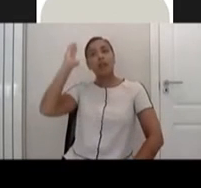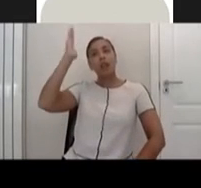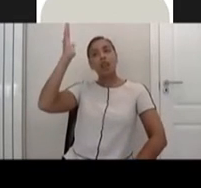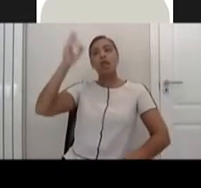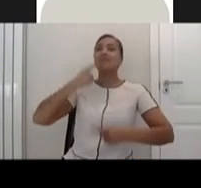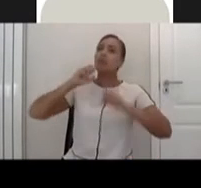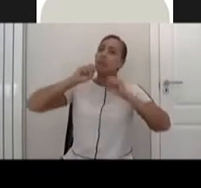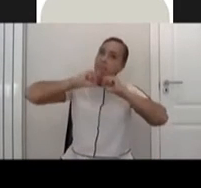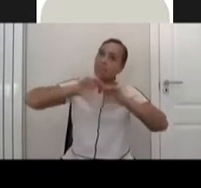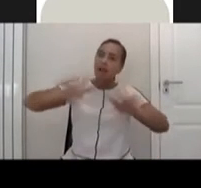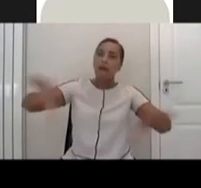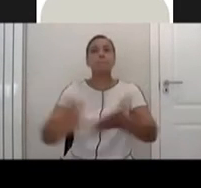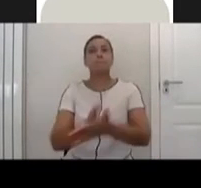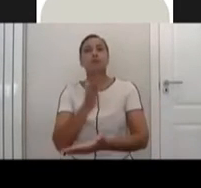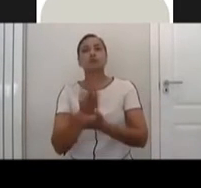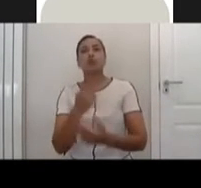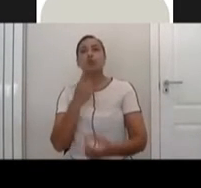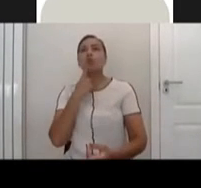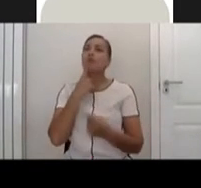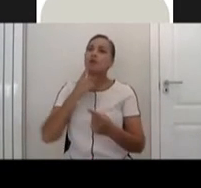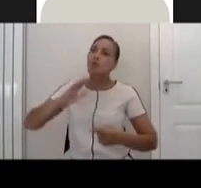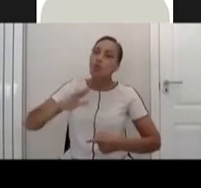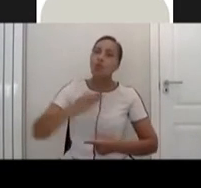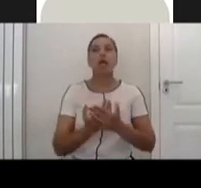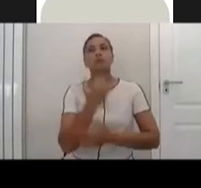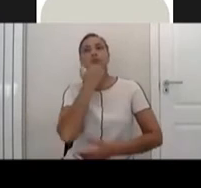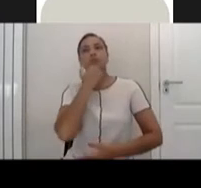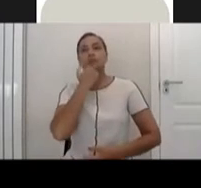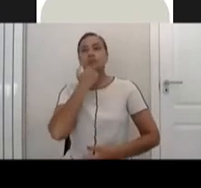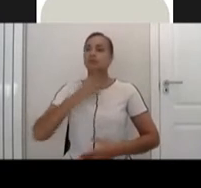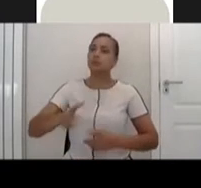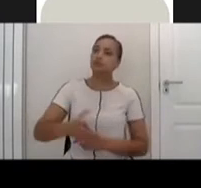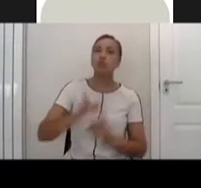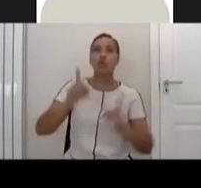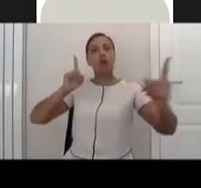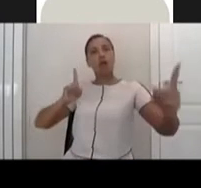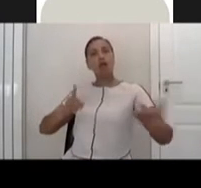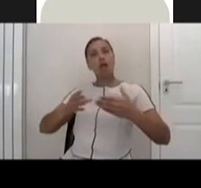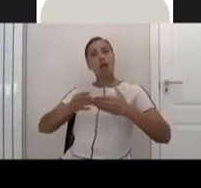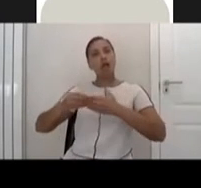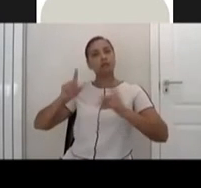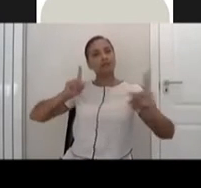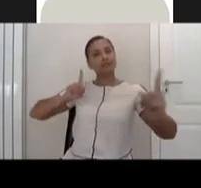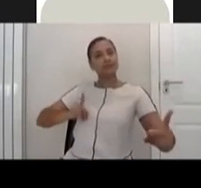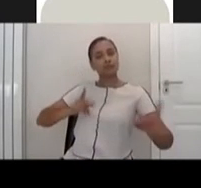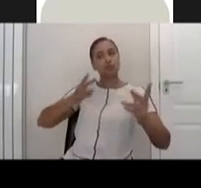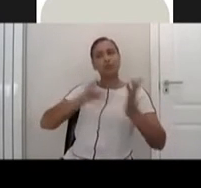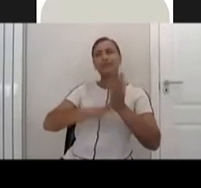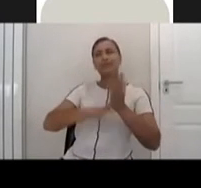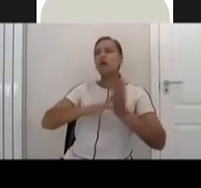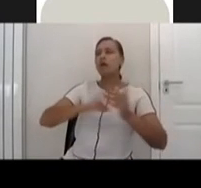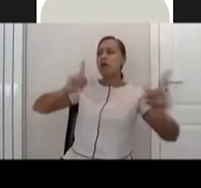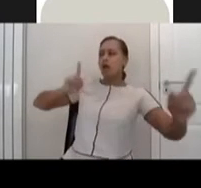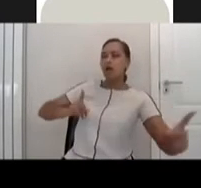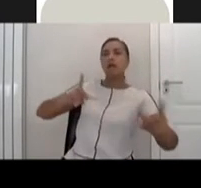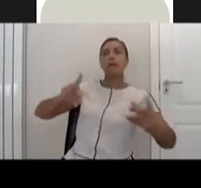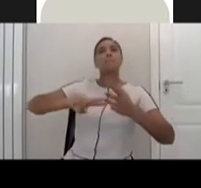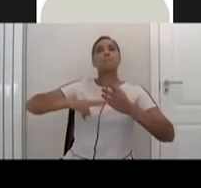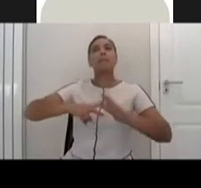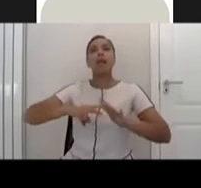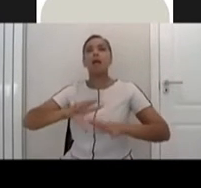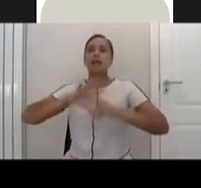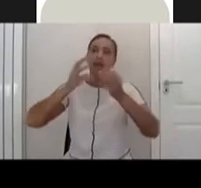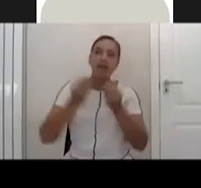all up to date in terms of the social distancing guidance and their plans for bringing